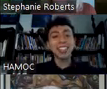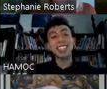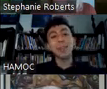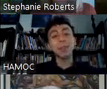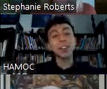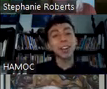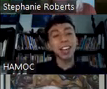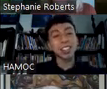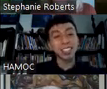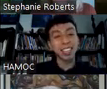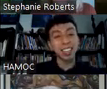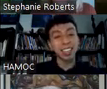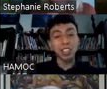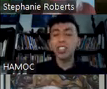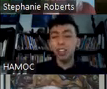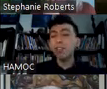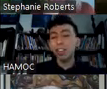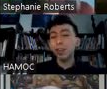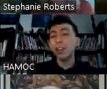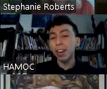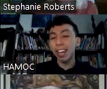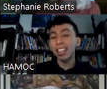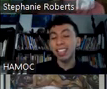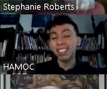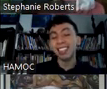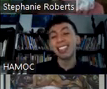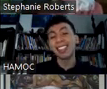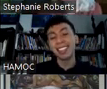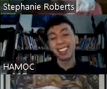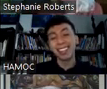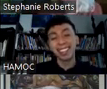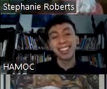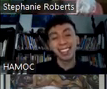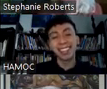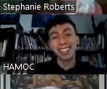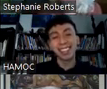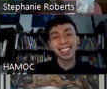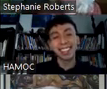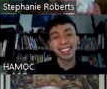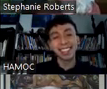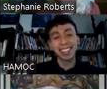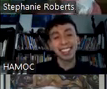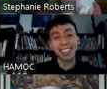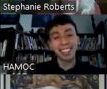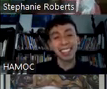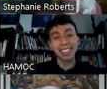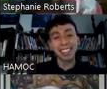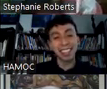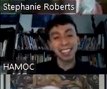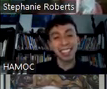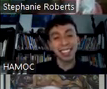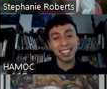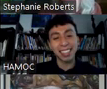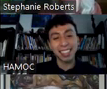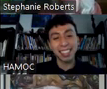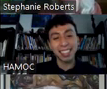Okay, so, what'd she say? What was her reaction seeing it? Did she knew you were creating this? She did, yeah. I asked her, I was like, can you just, you know, set up a